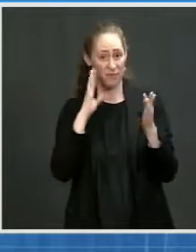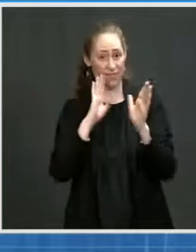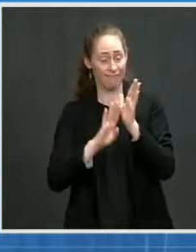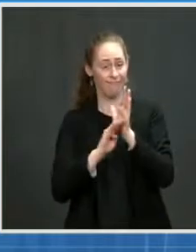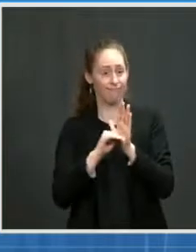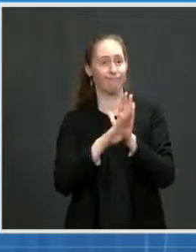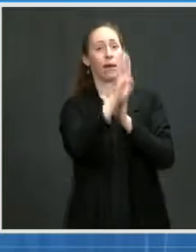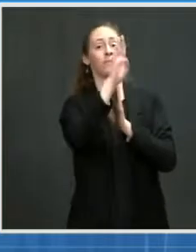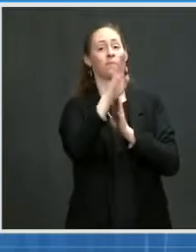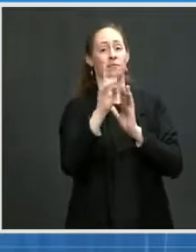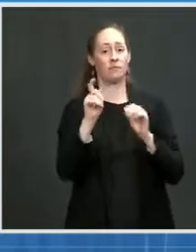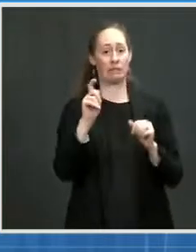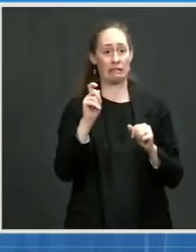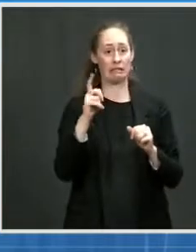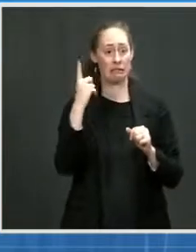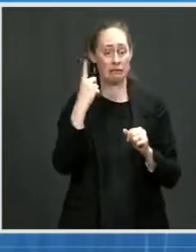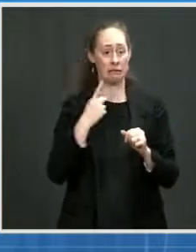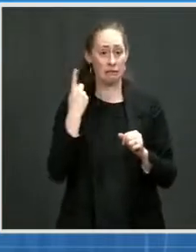Tamara. Dr. Walensky?